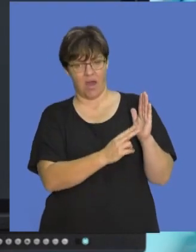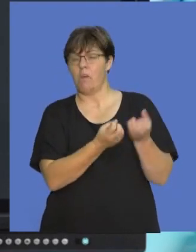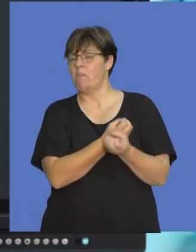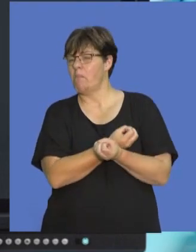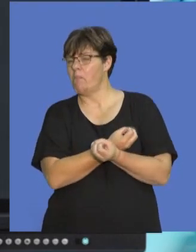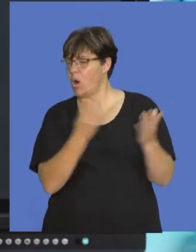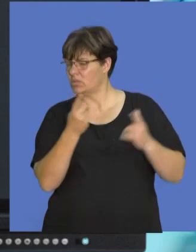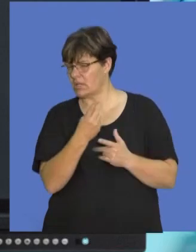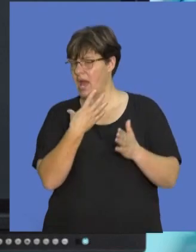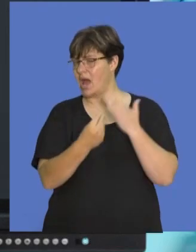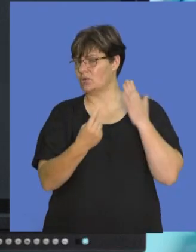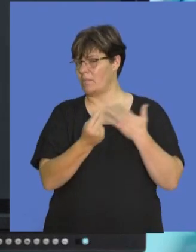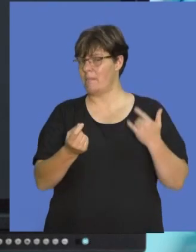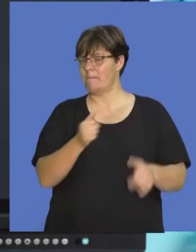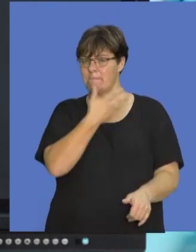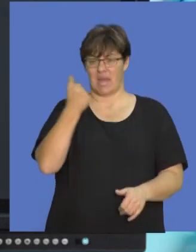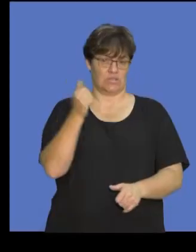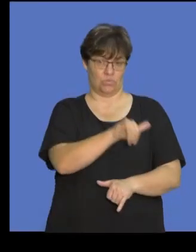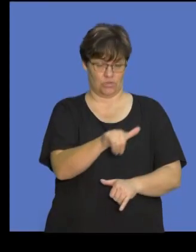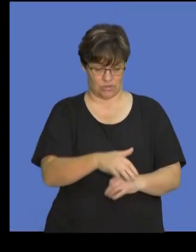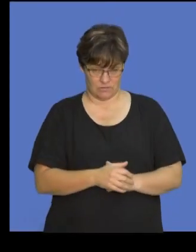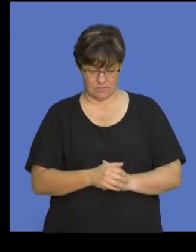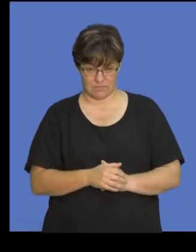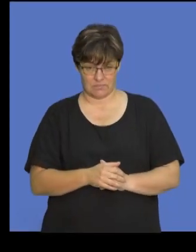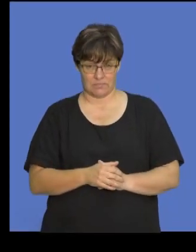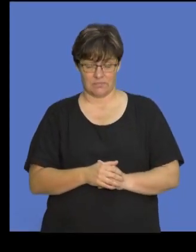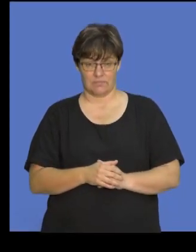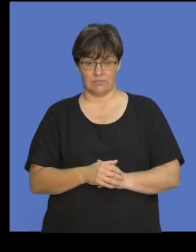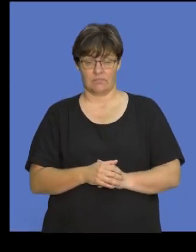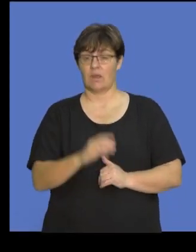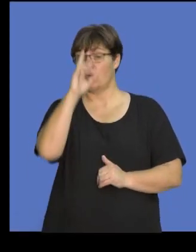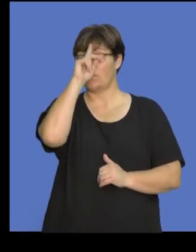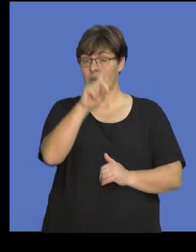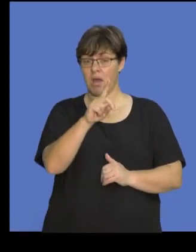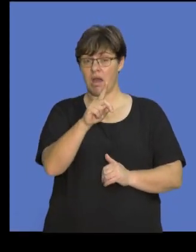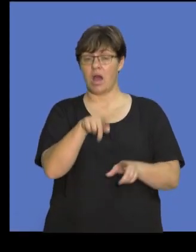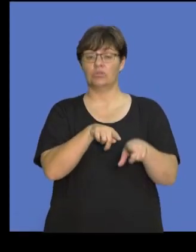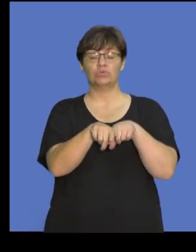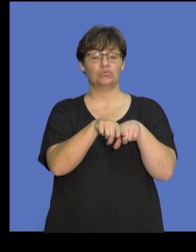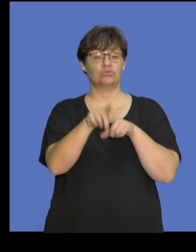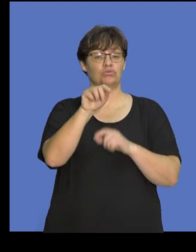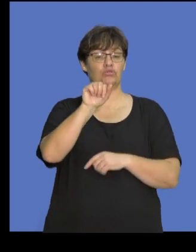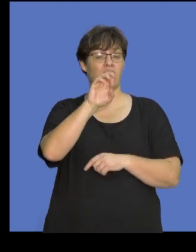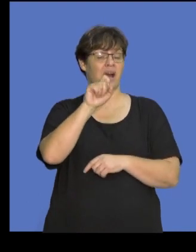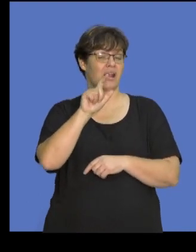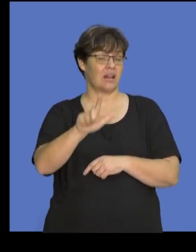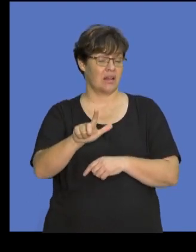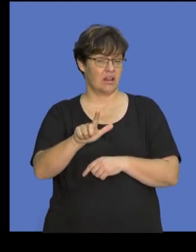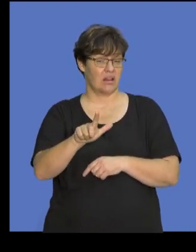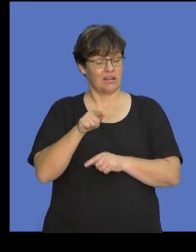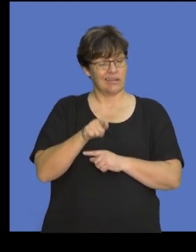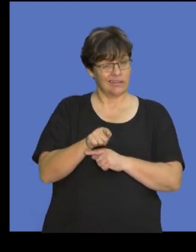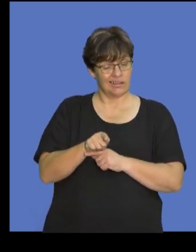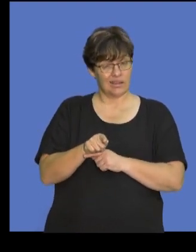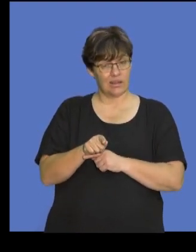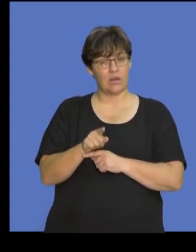most likely outcomes. Remember that the result of a trial of a particular